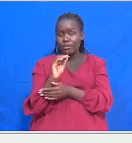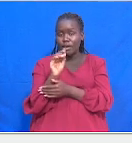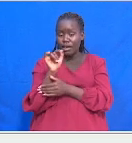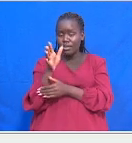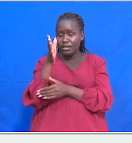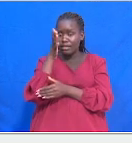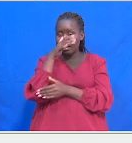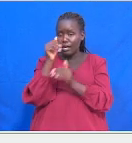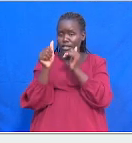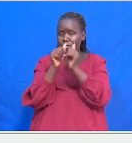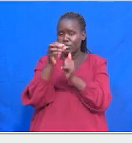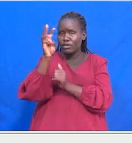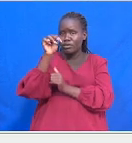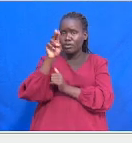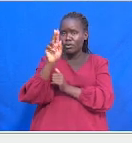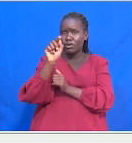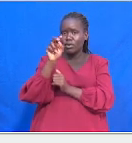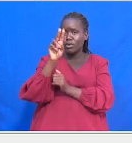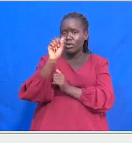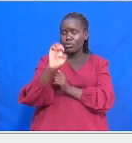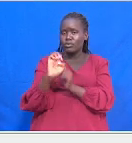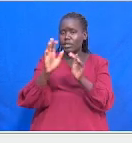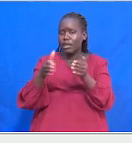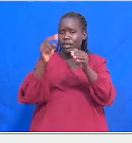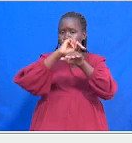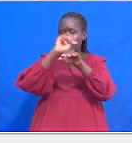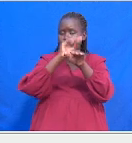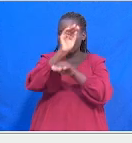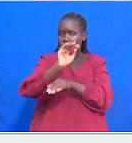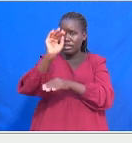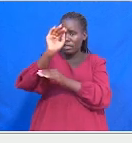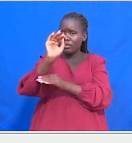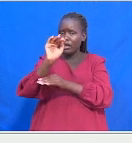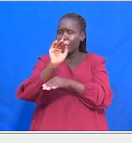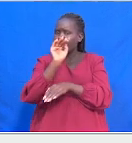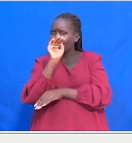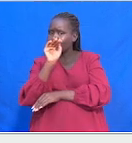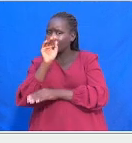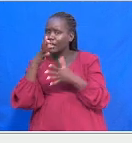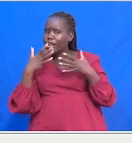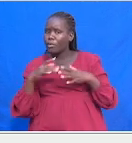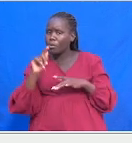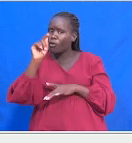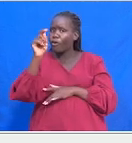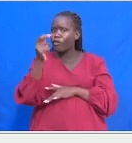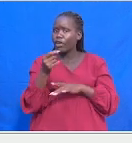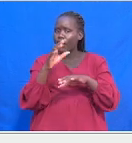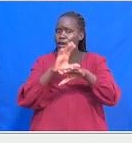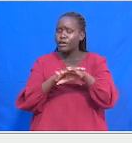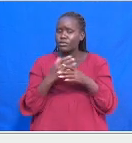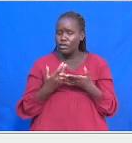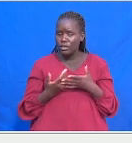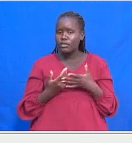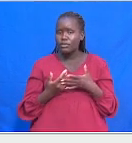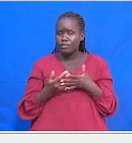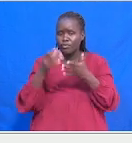lies that Mutuse brought to the National Assembly and asking the people of Kenya to get rid of